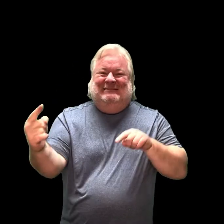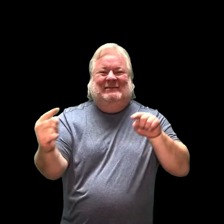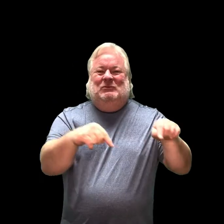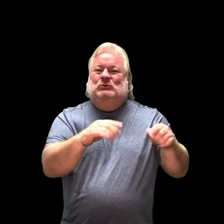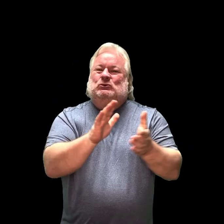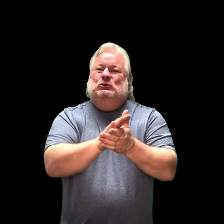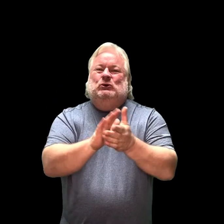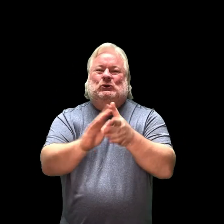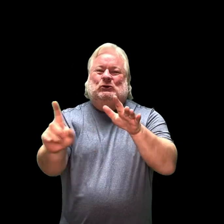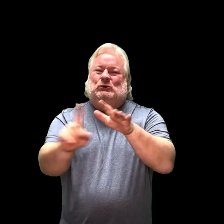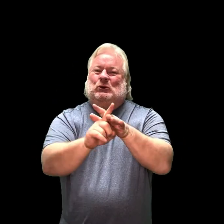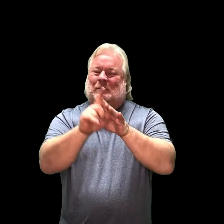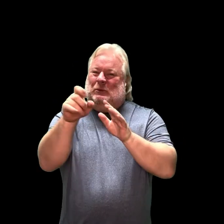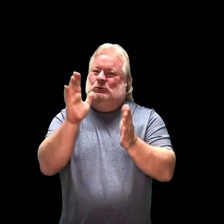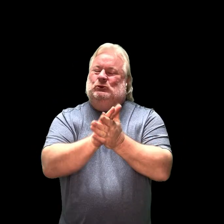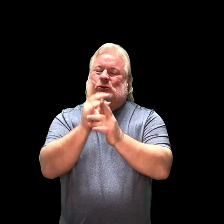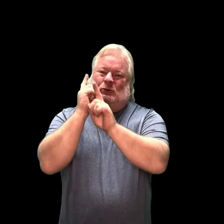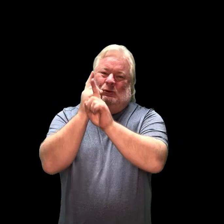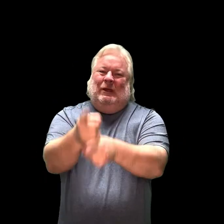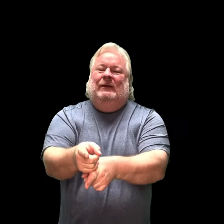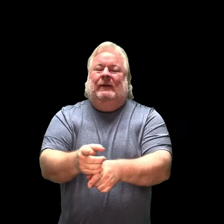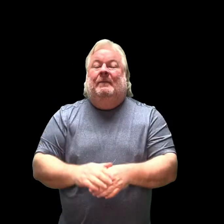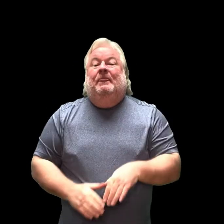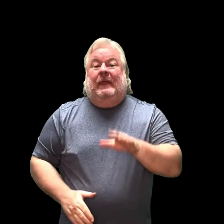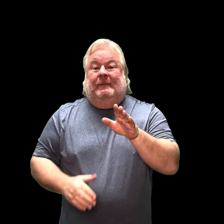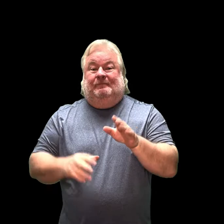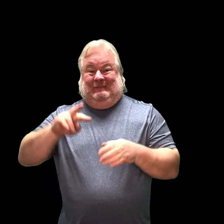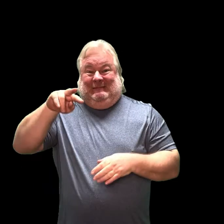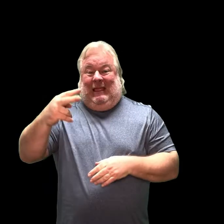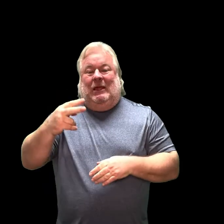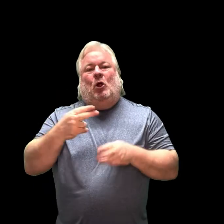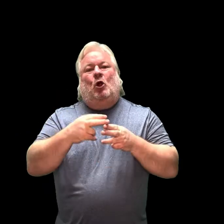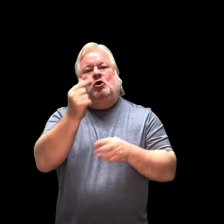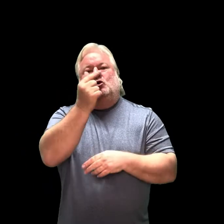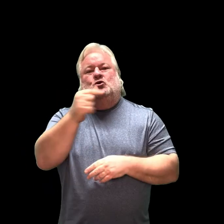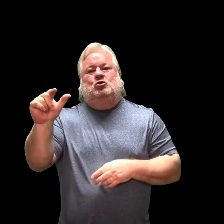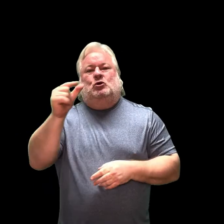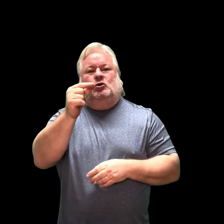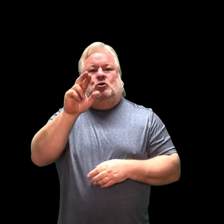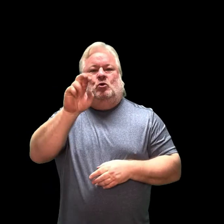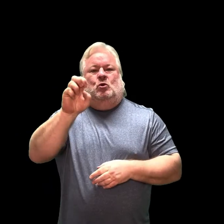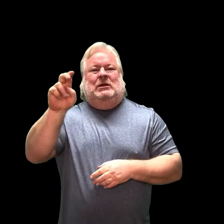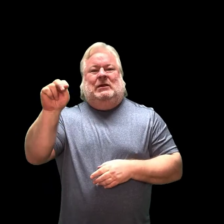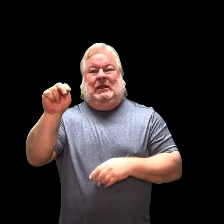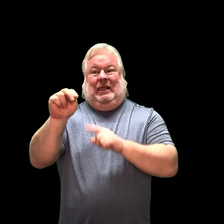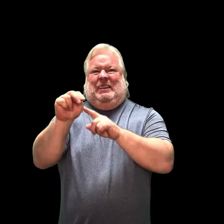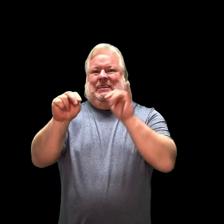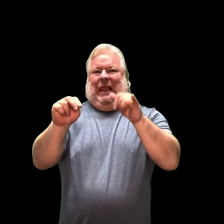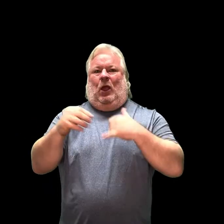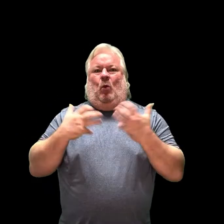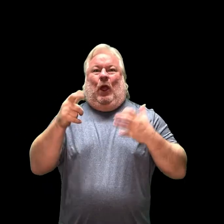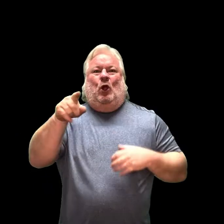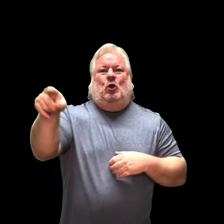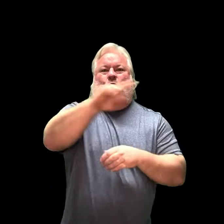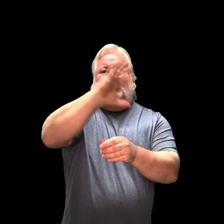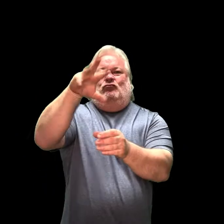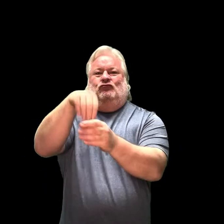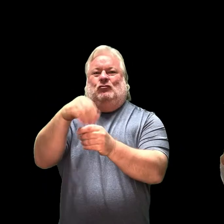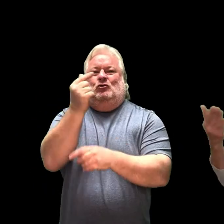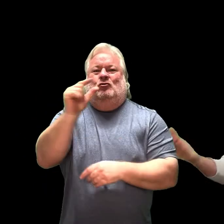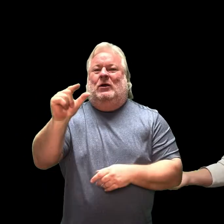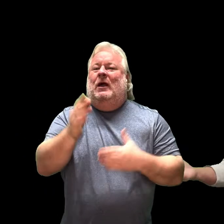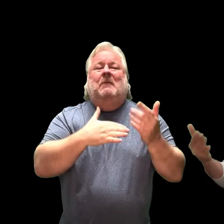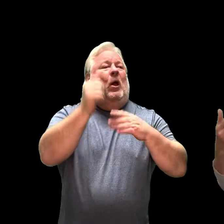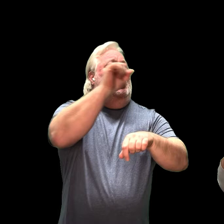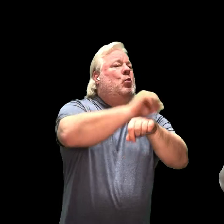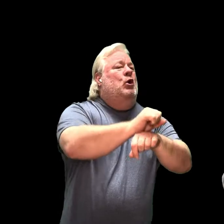school. The second zone is the green zone, and this is the zone we want people to be in, whether if they're